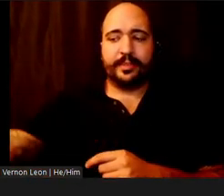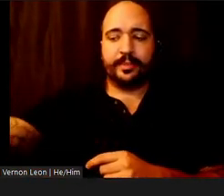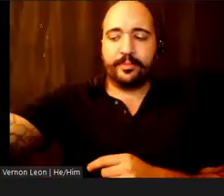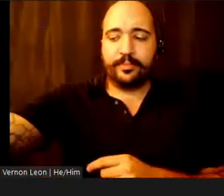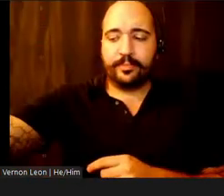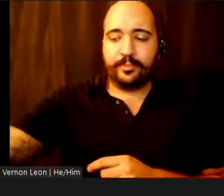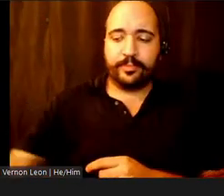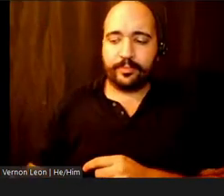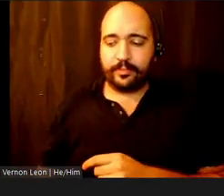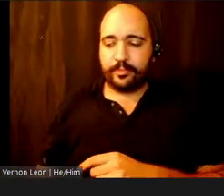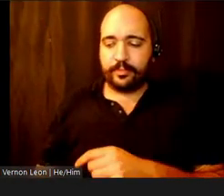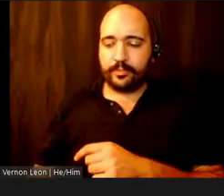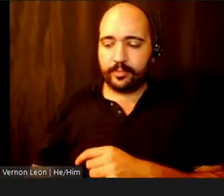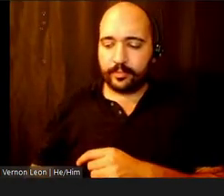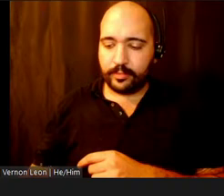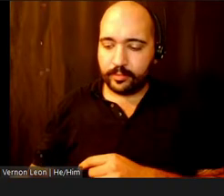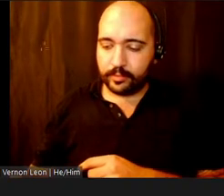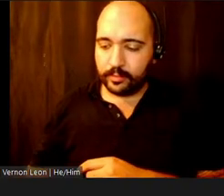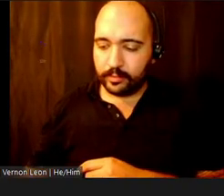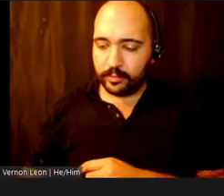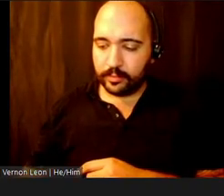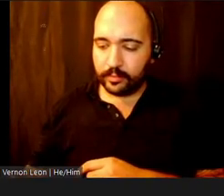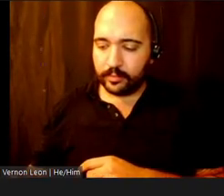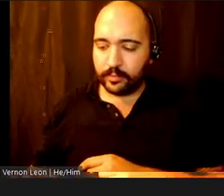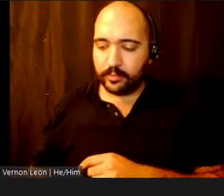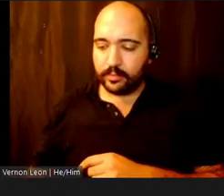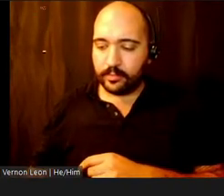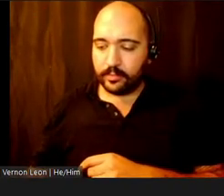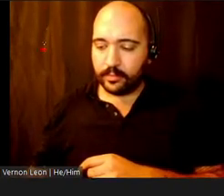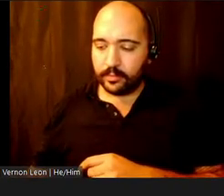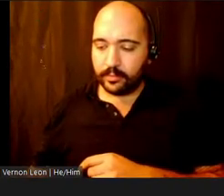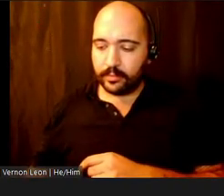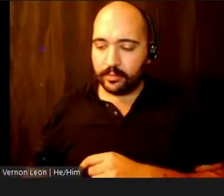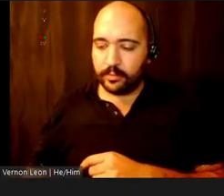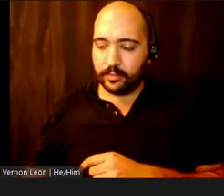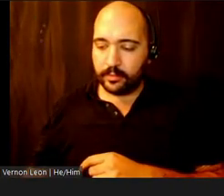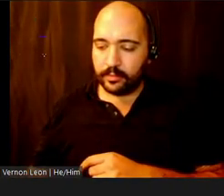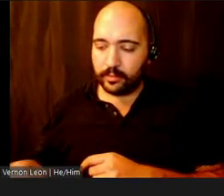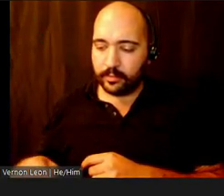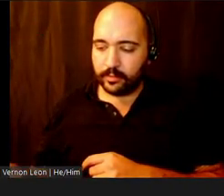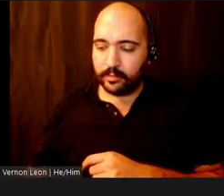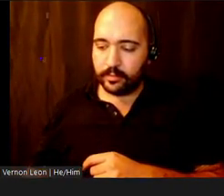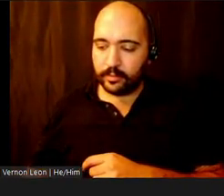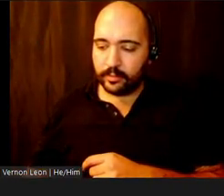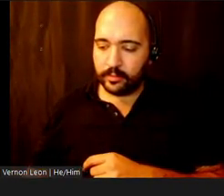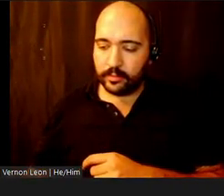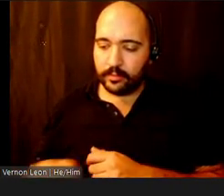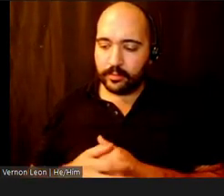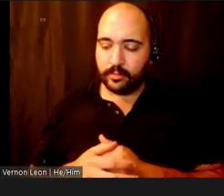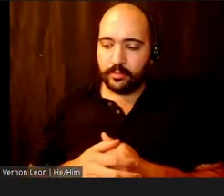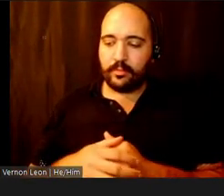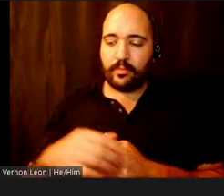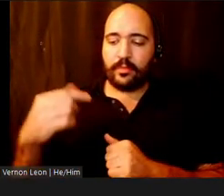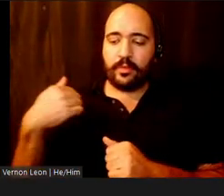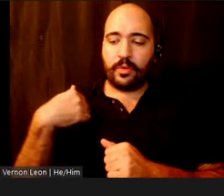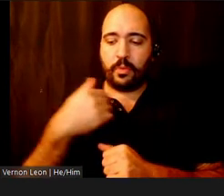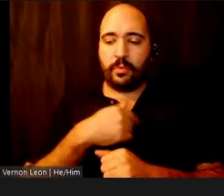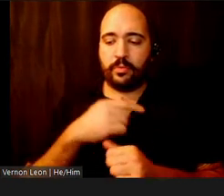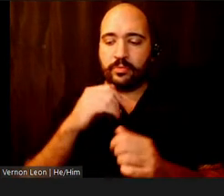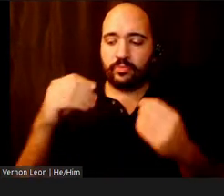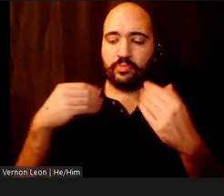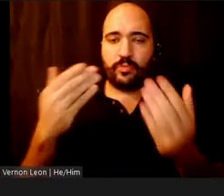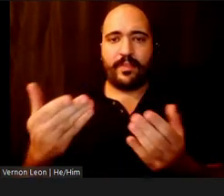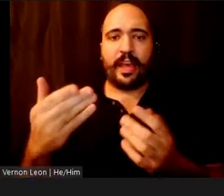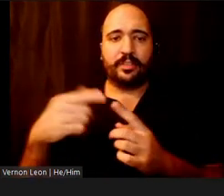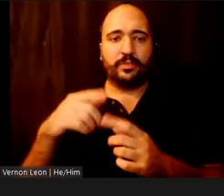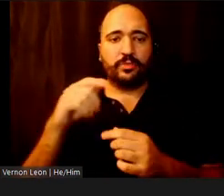NTA's subway system is over 100 years old and must be repaired and modernized to meet the region's needs. And funding transit modernization would improve service and attract